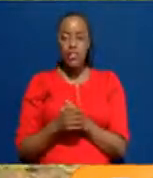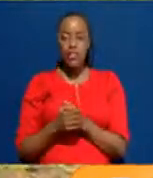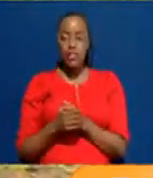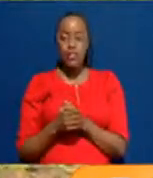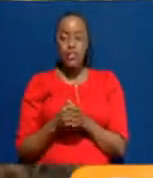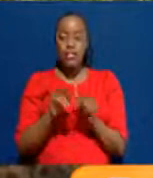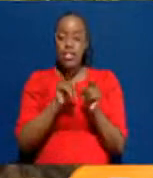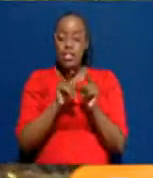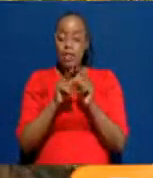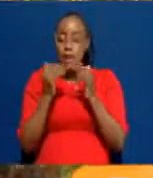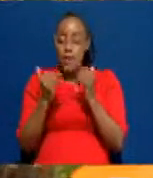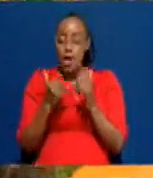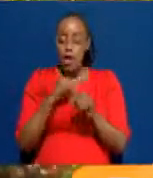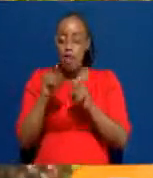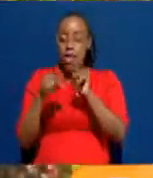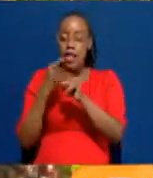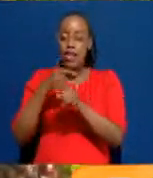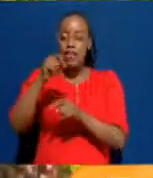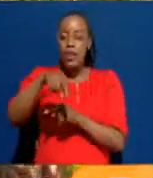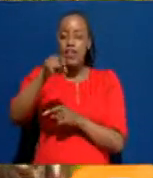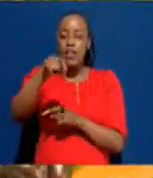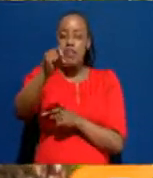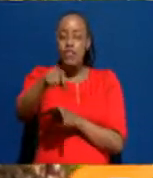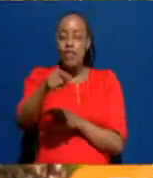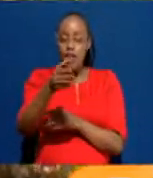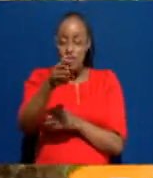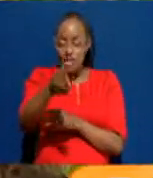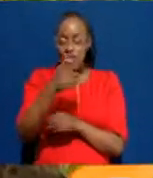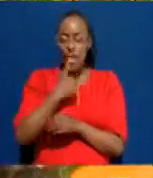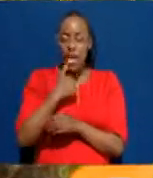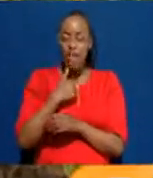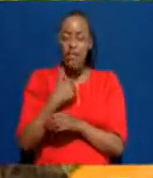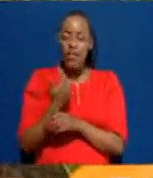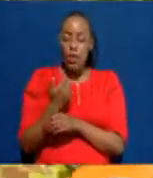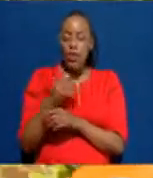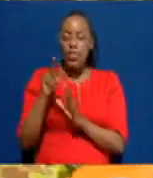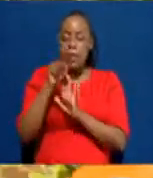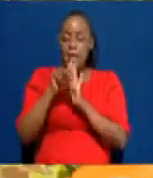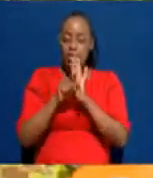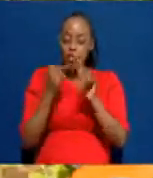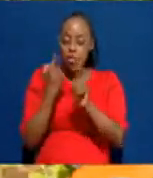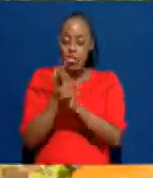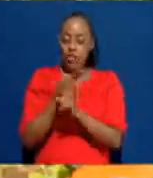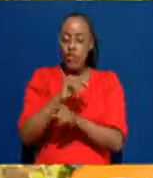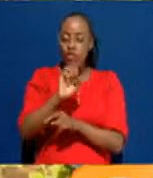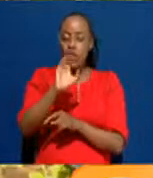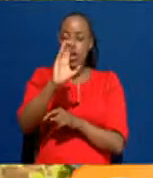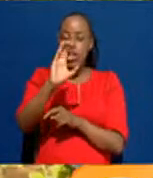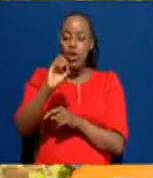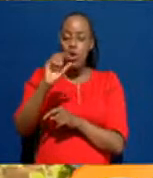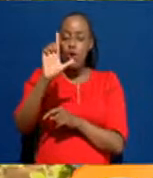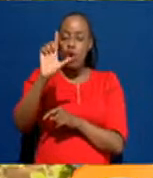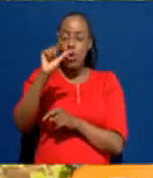Sylvia is now growing a range of crops thanks to these agroecological principles. We grow tomatoes,